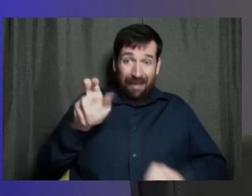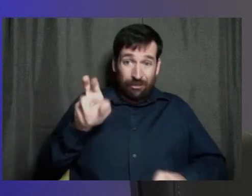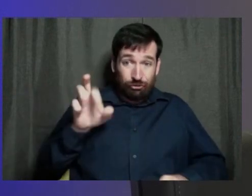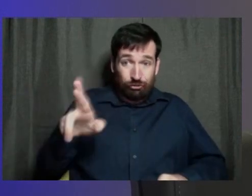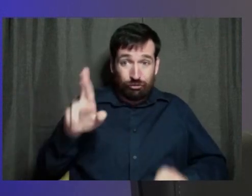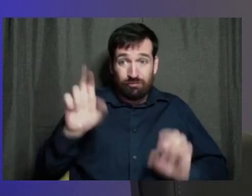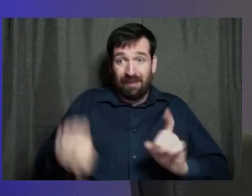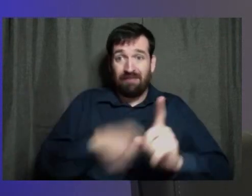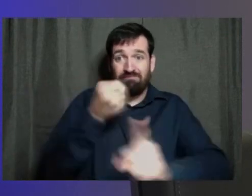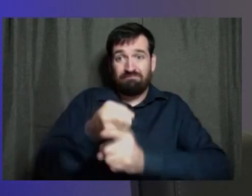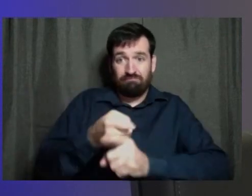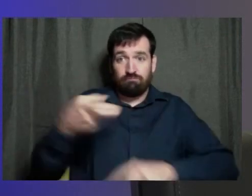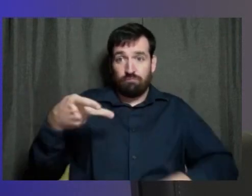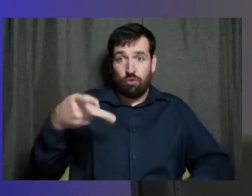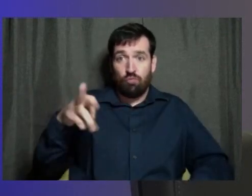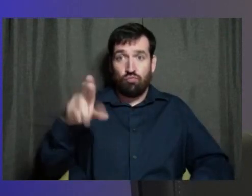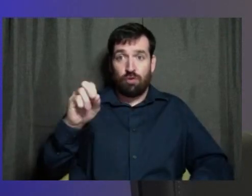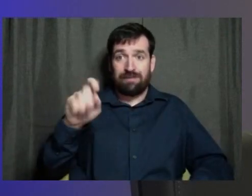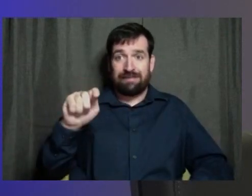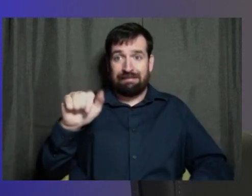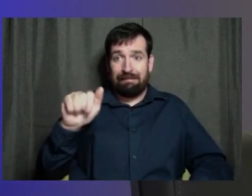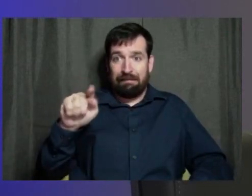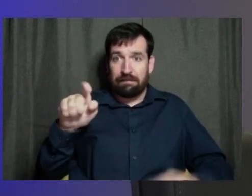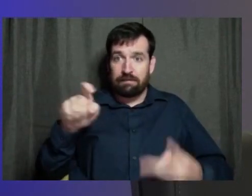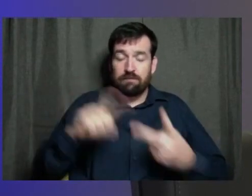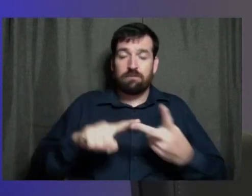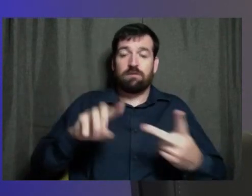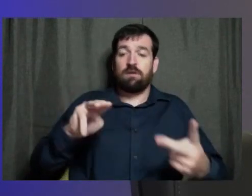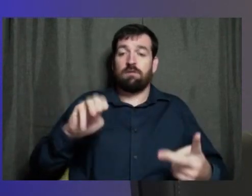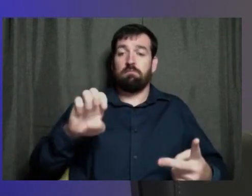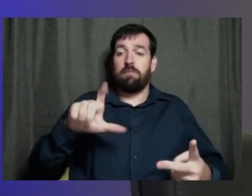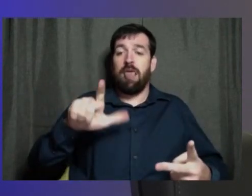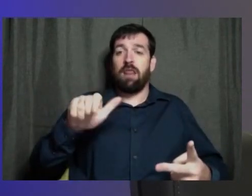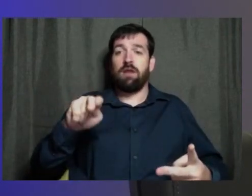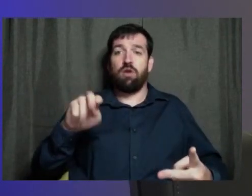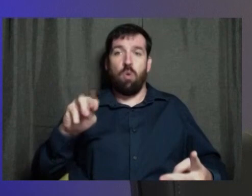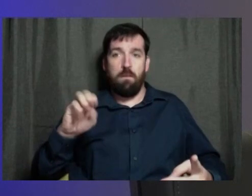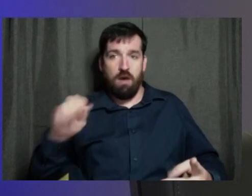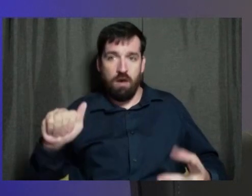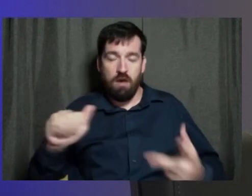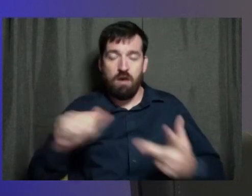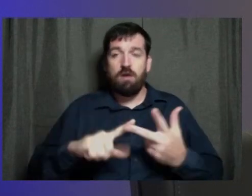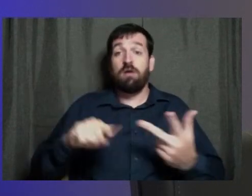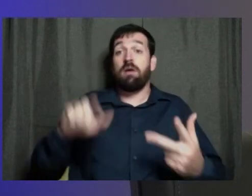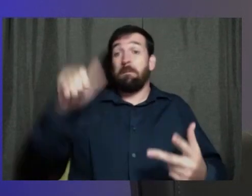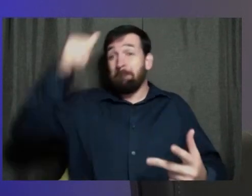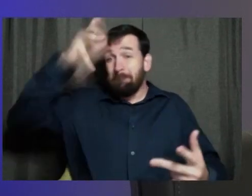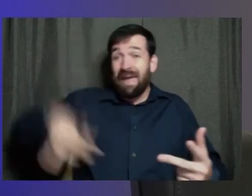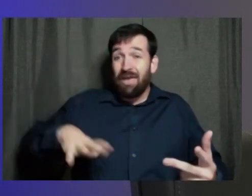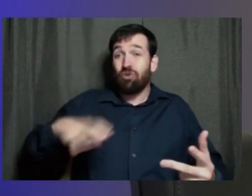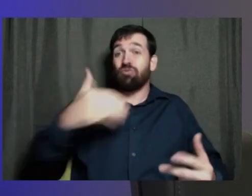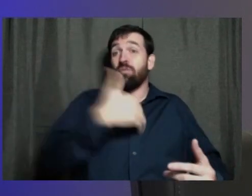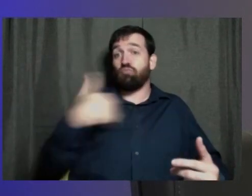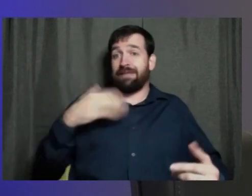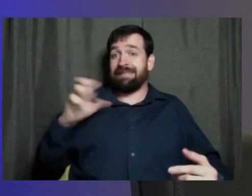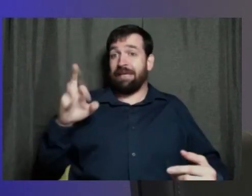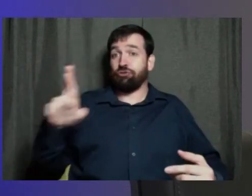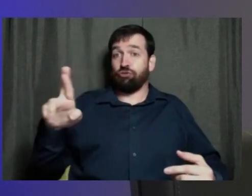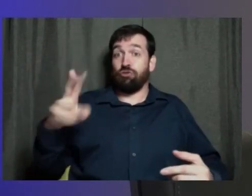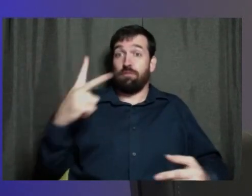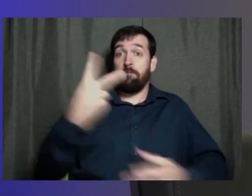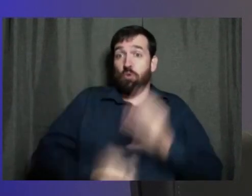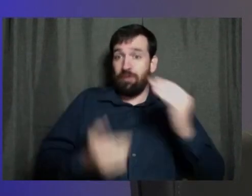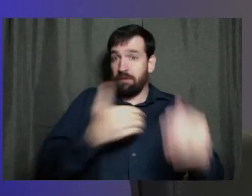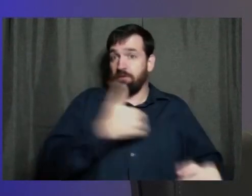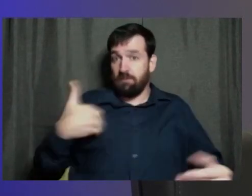They can cause melanoma. We see male breast cancer. I have a patient I'm treating right now for bilateral male breast cancer. These are things